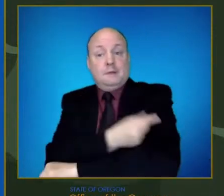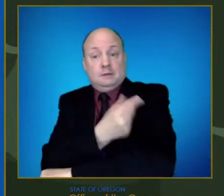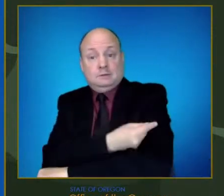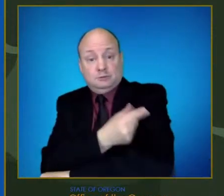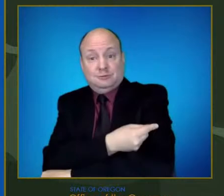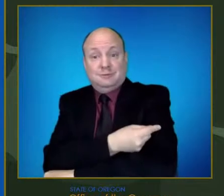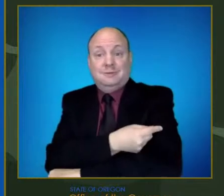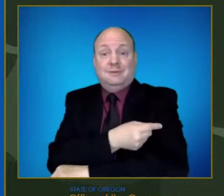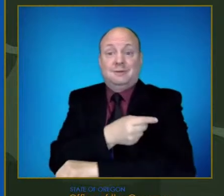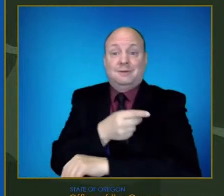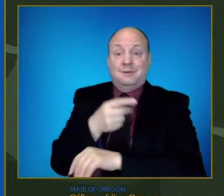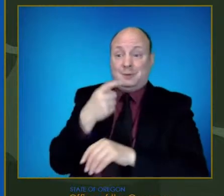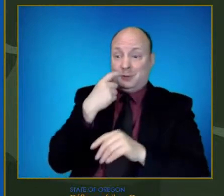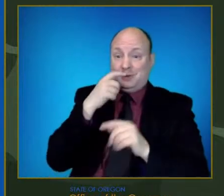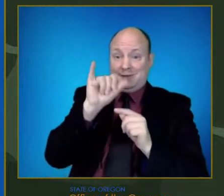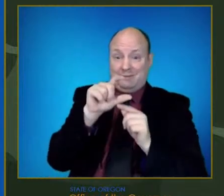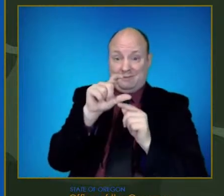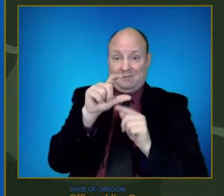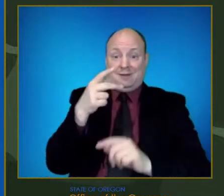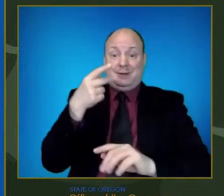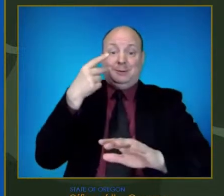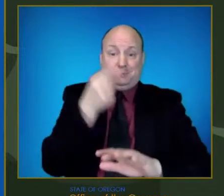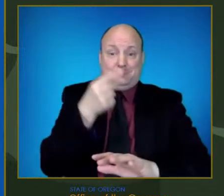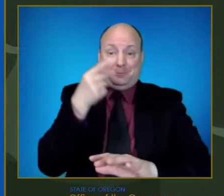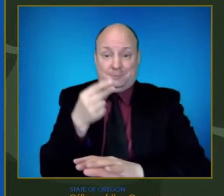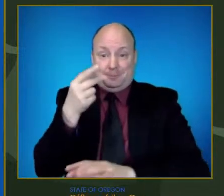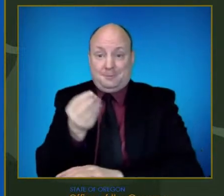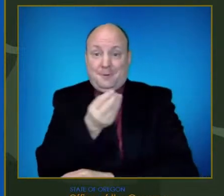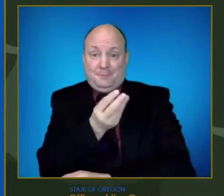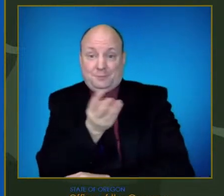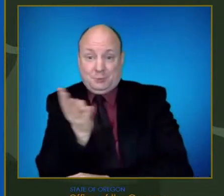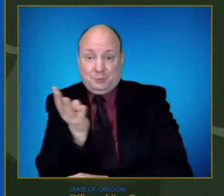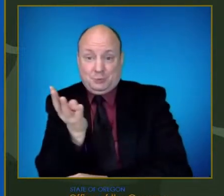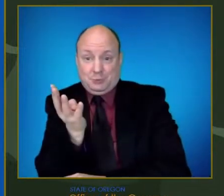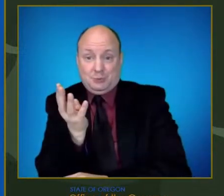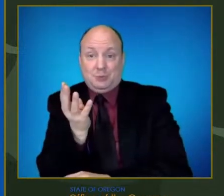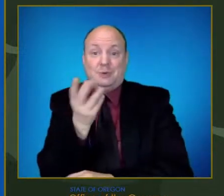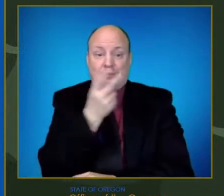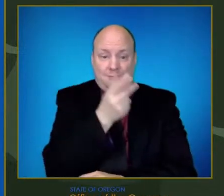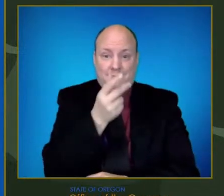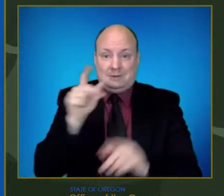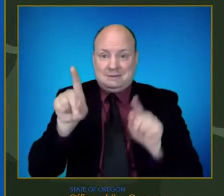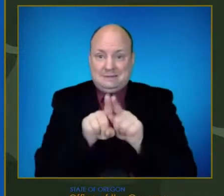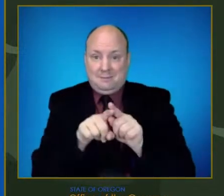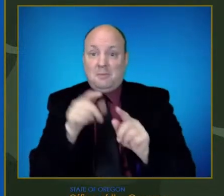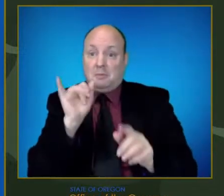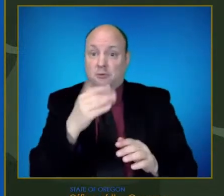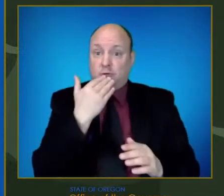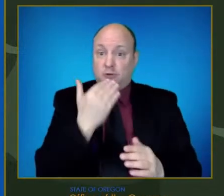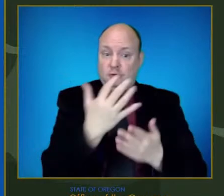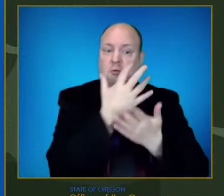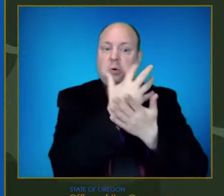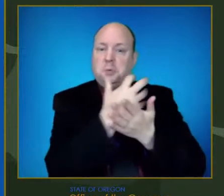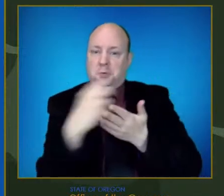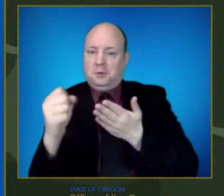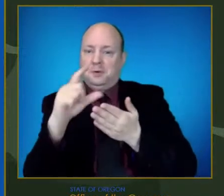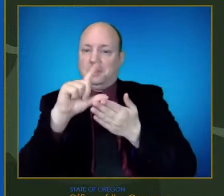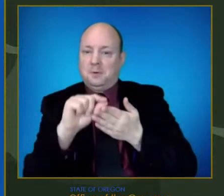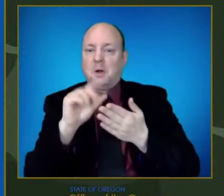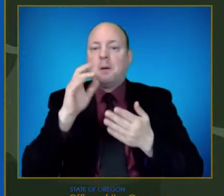than the 10 that it's labeled for, much like Pfizer back at the beginning. And so we're trying to figure out, is this CDC